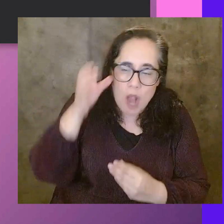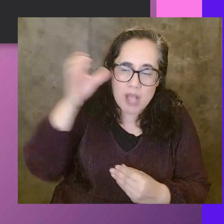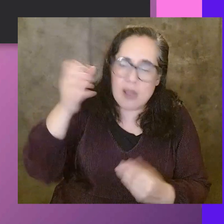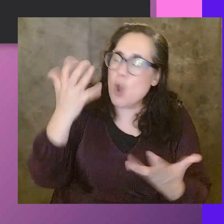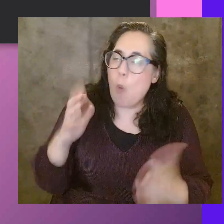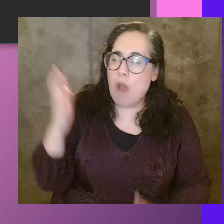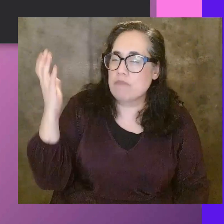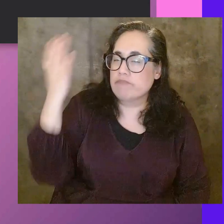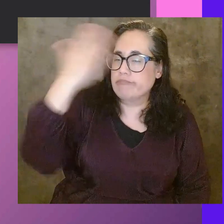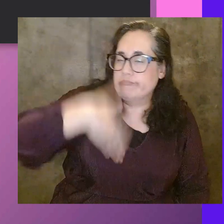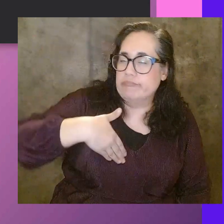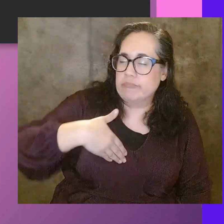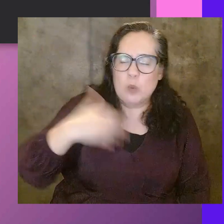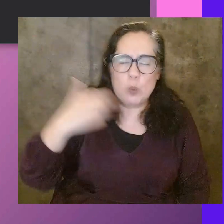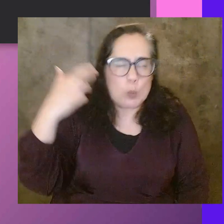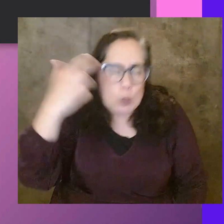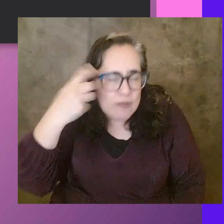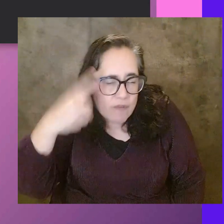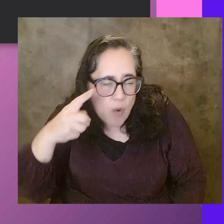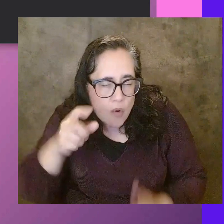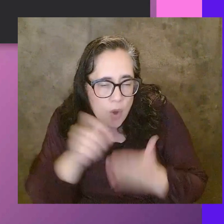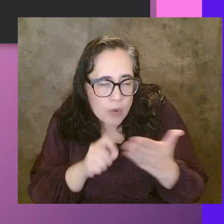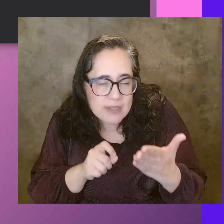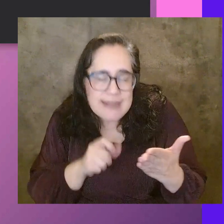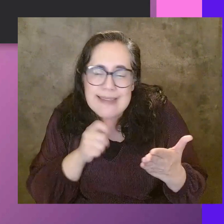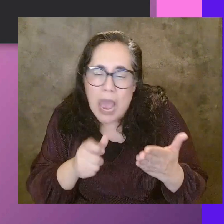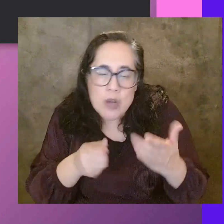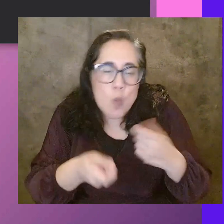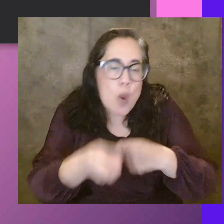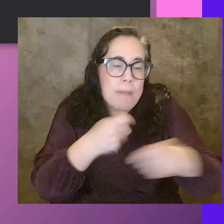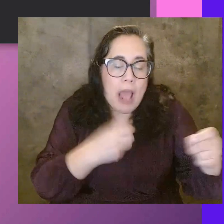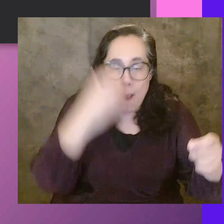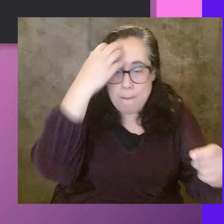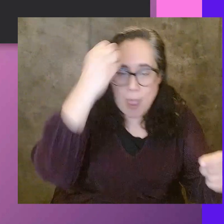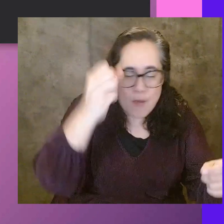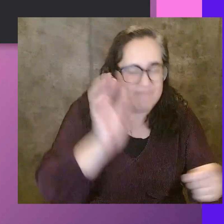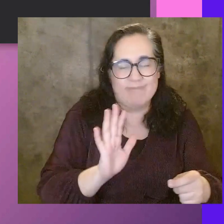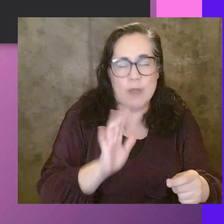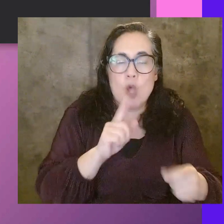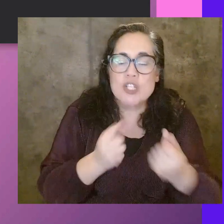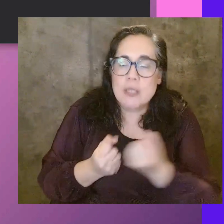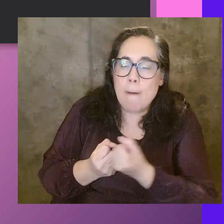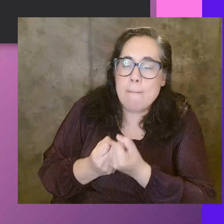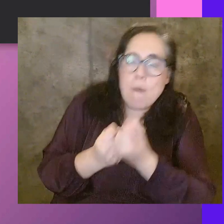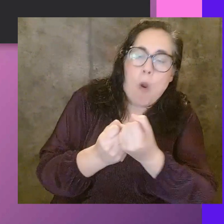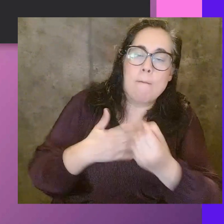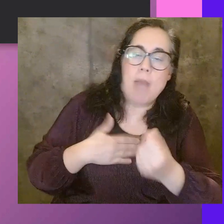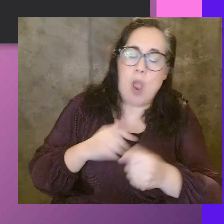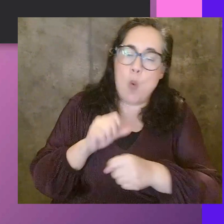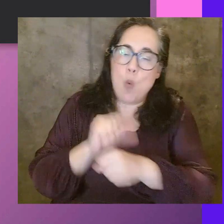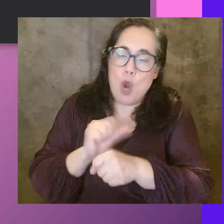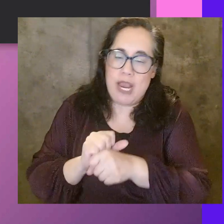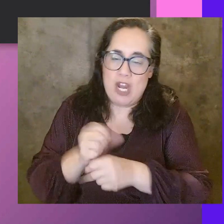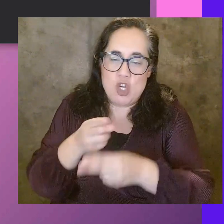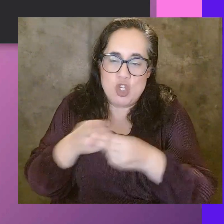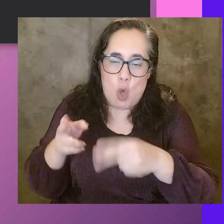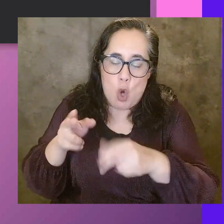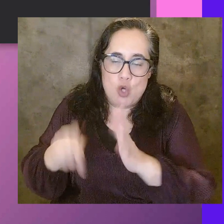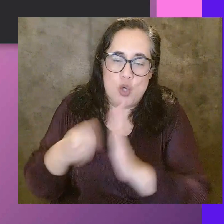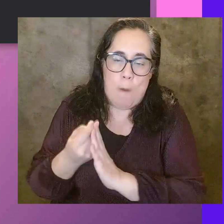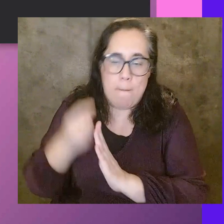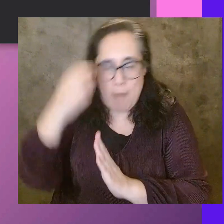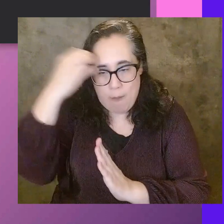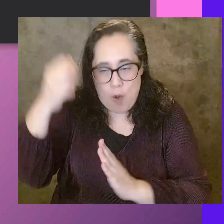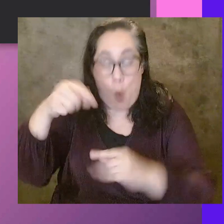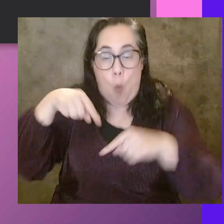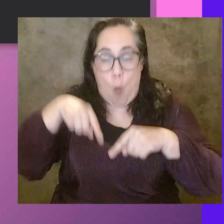don't want to overlook. The purpose of the notes isn't to replace my memory, it's to support my working memory